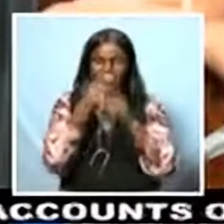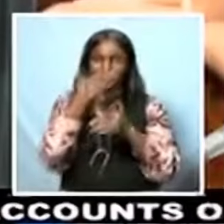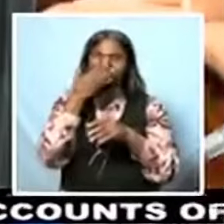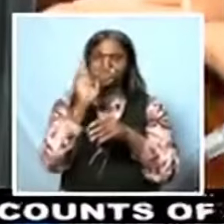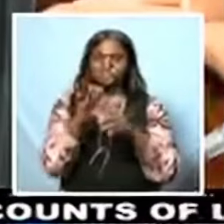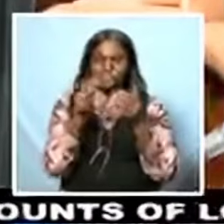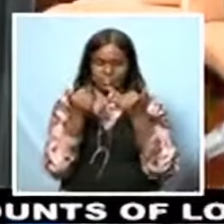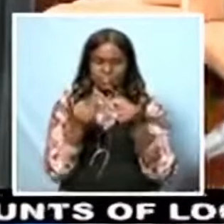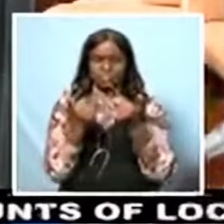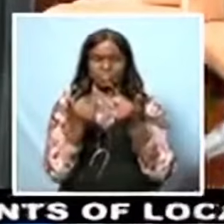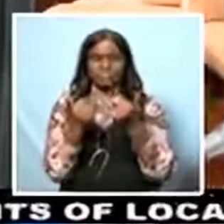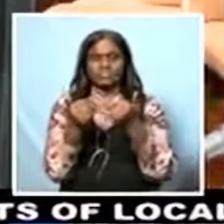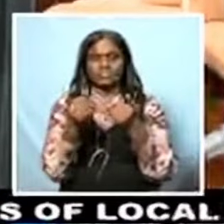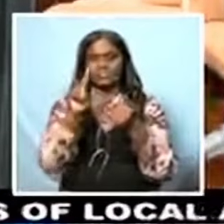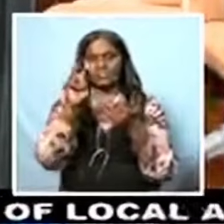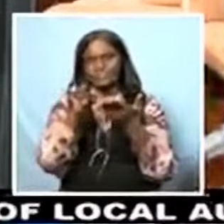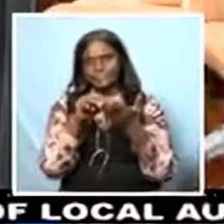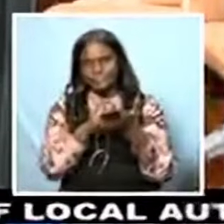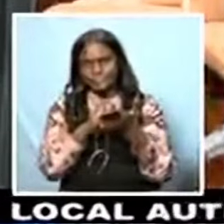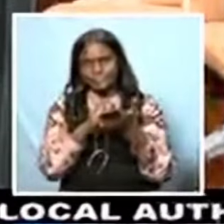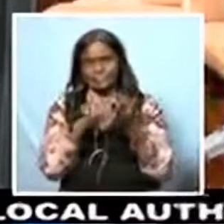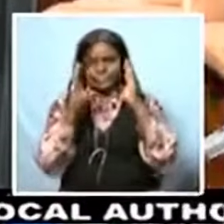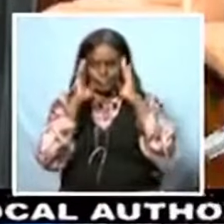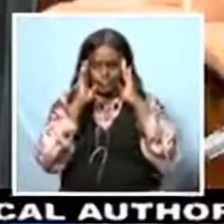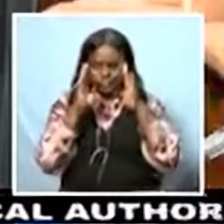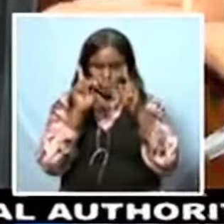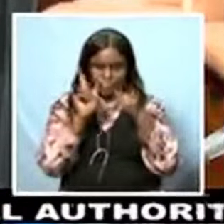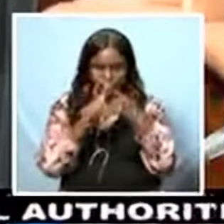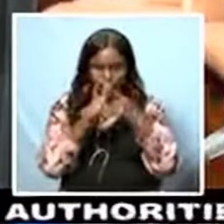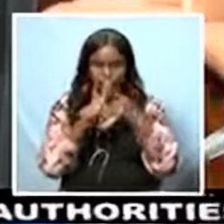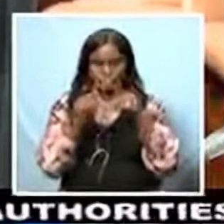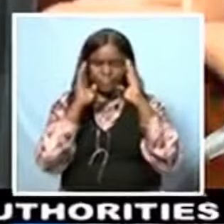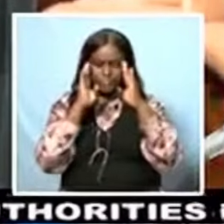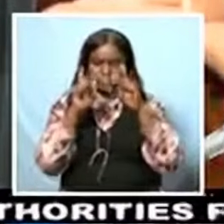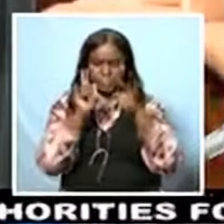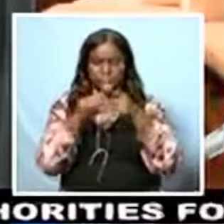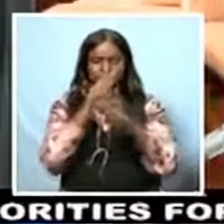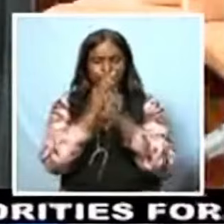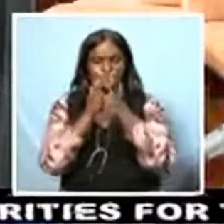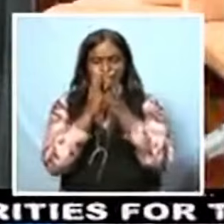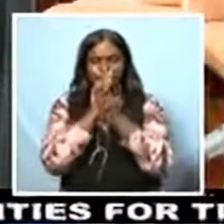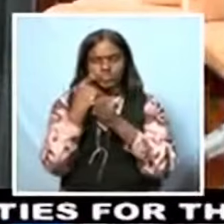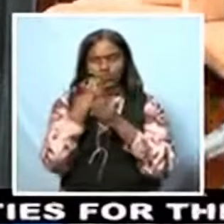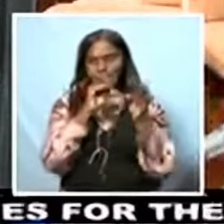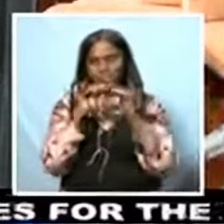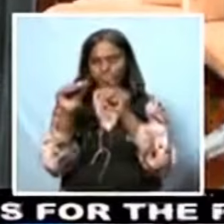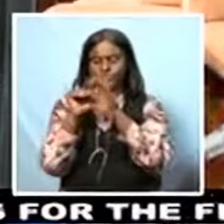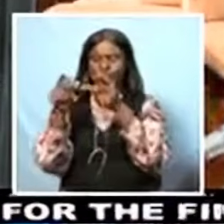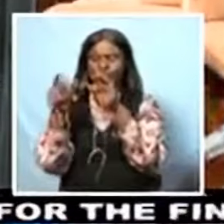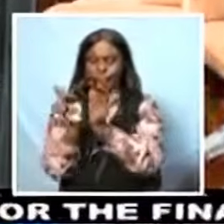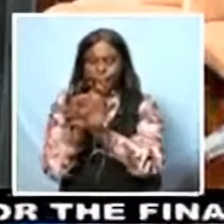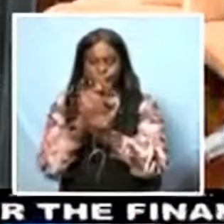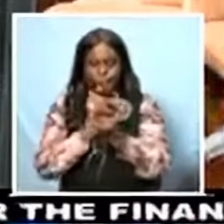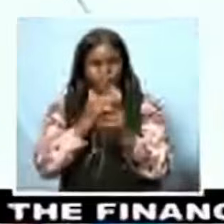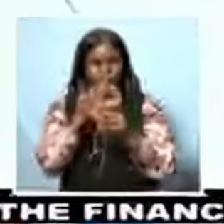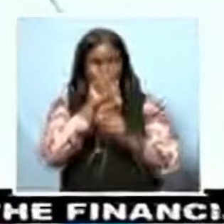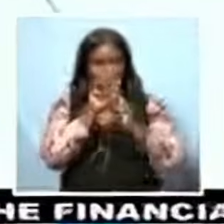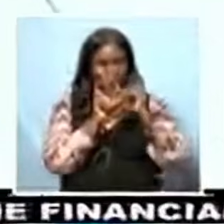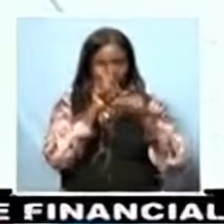Now, the 2 million is dedicated to a contractor who is now on site. So my question